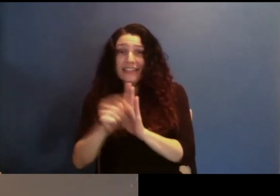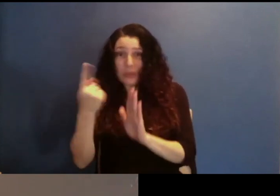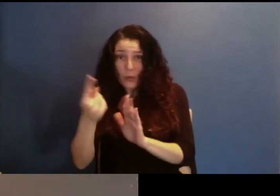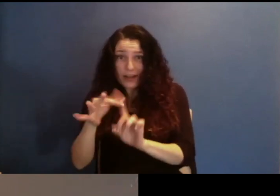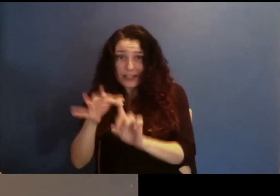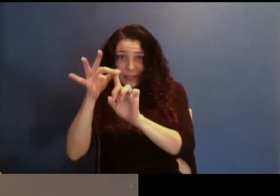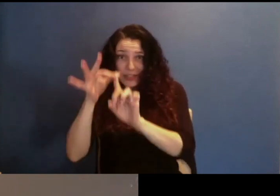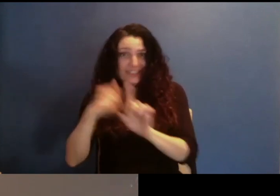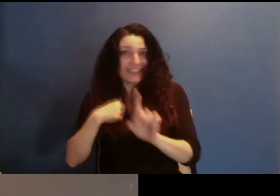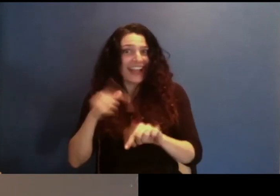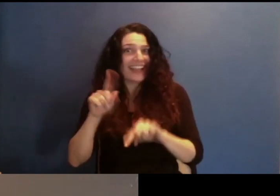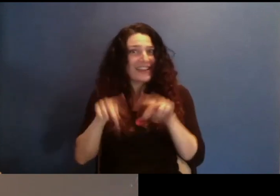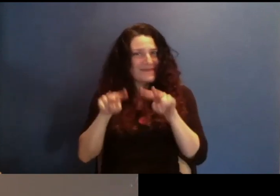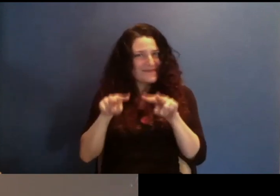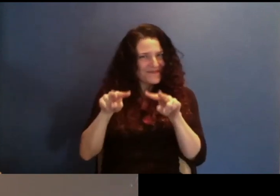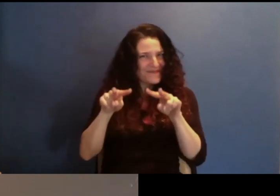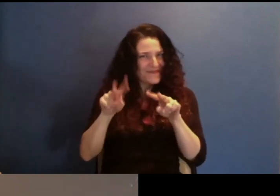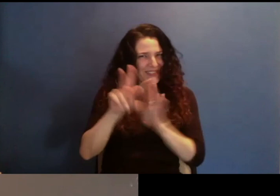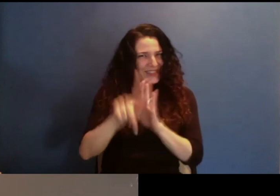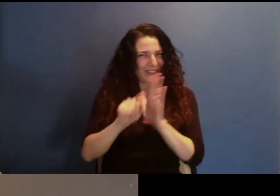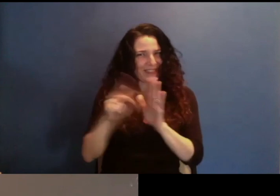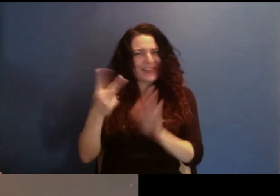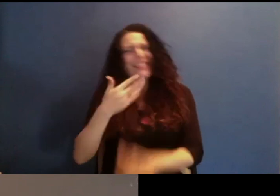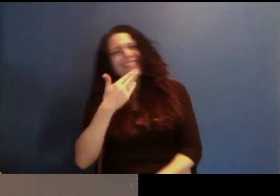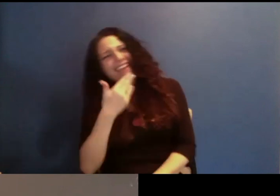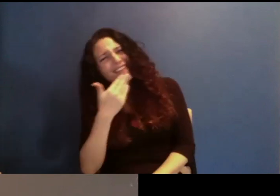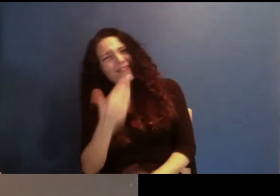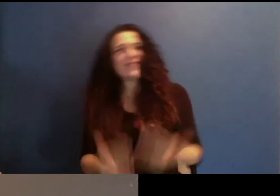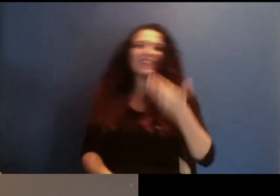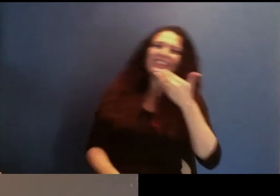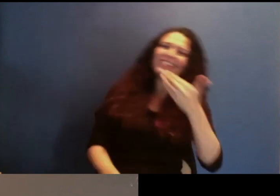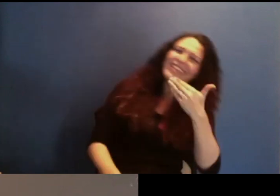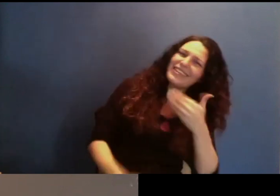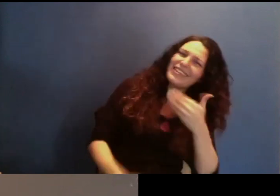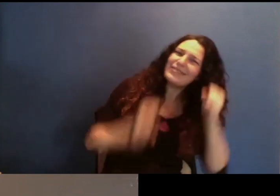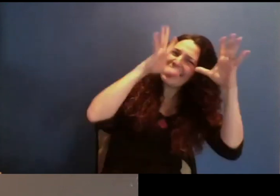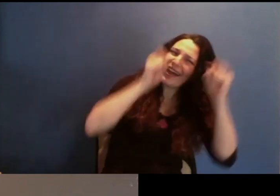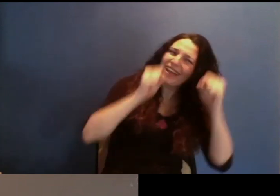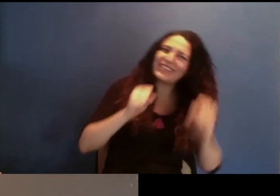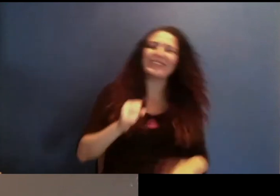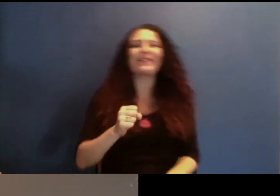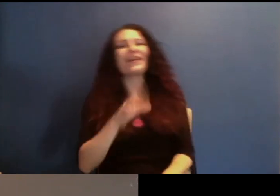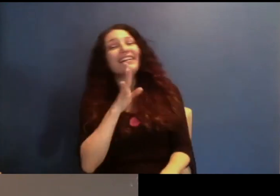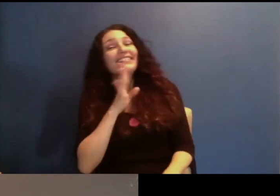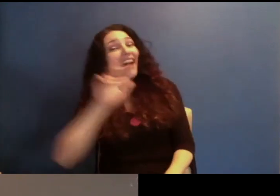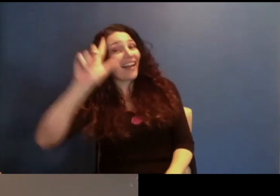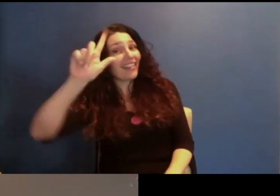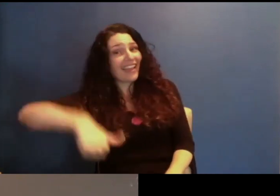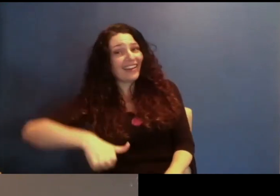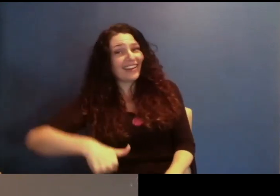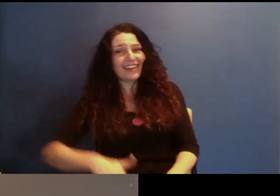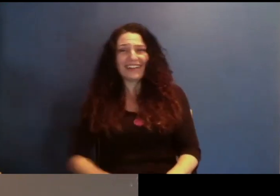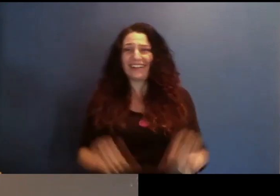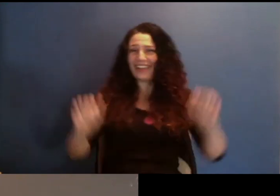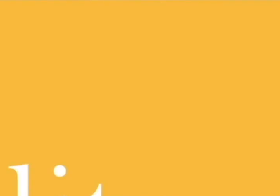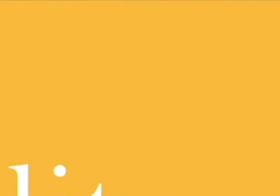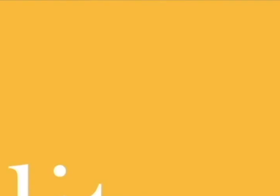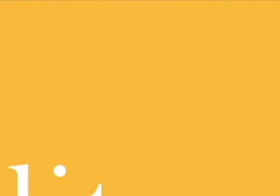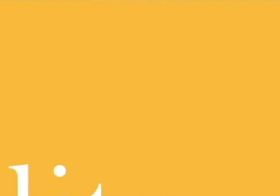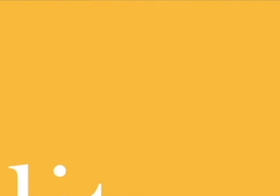honey. Thank you so much. This was awesome. Thank you. Talk to you later. All right. Bye.